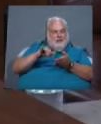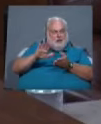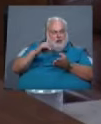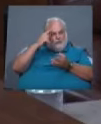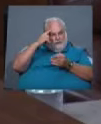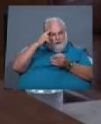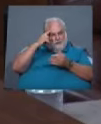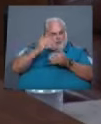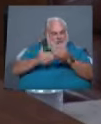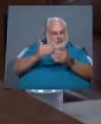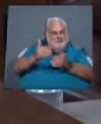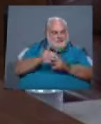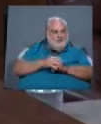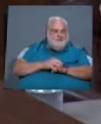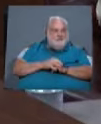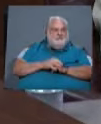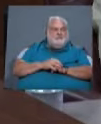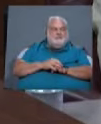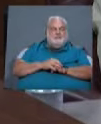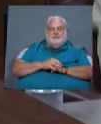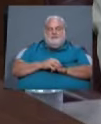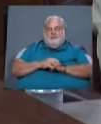process? Mr. Brzezinski.